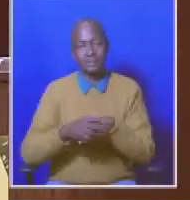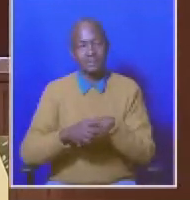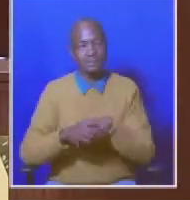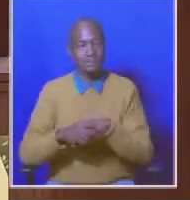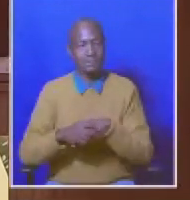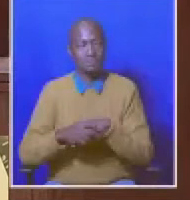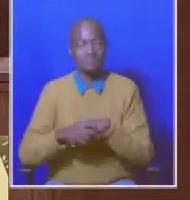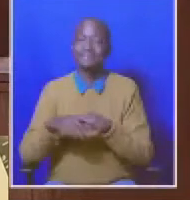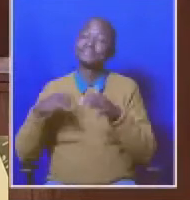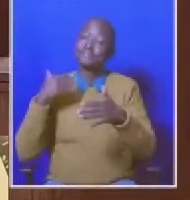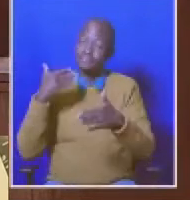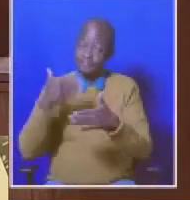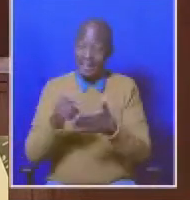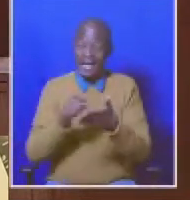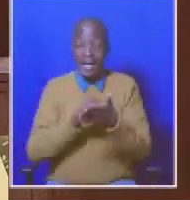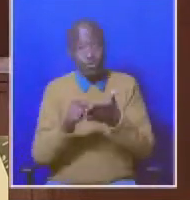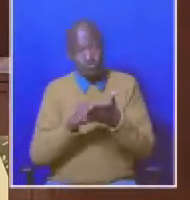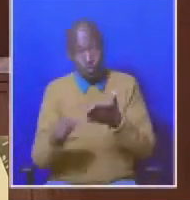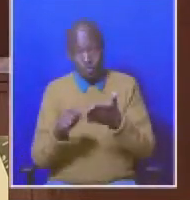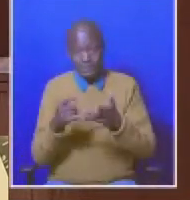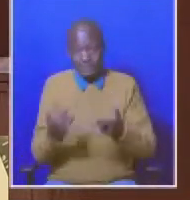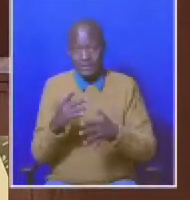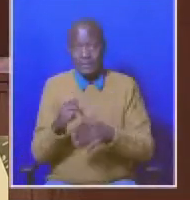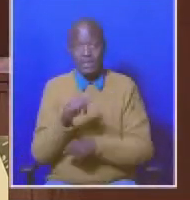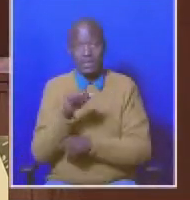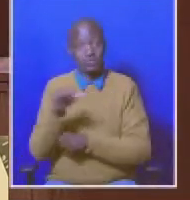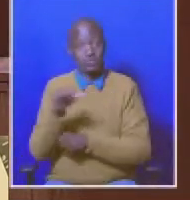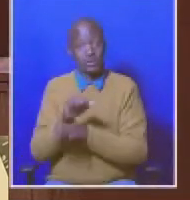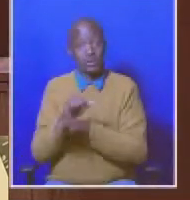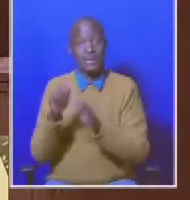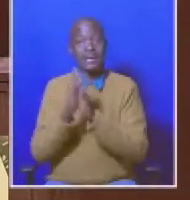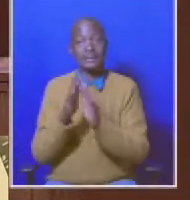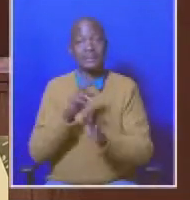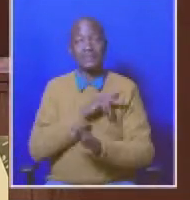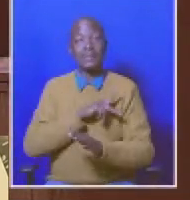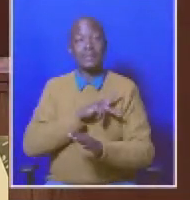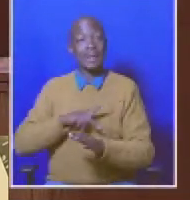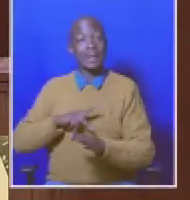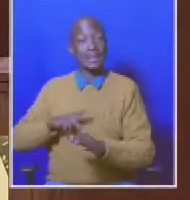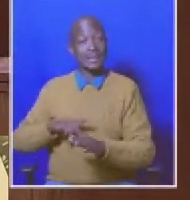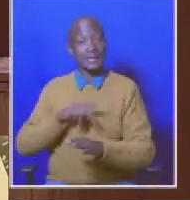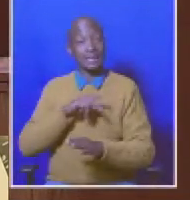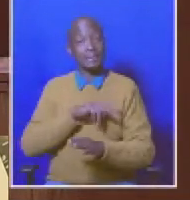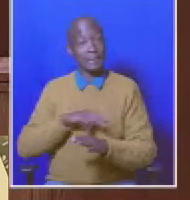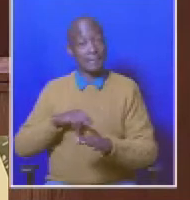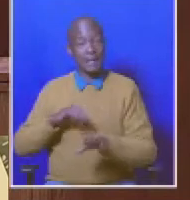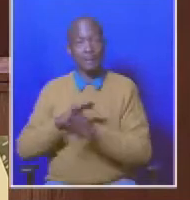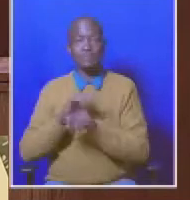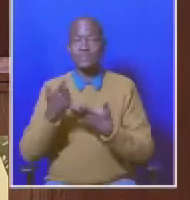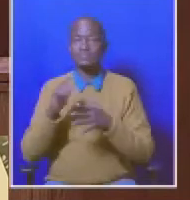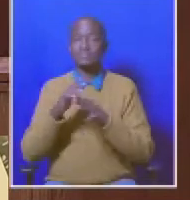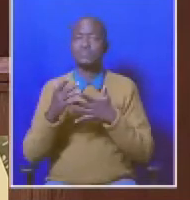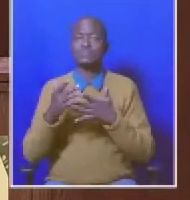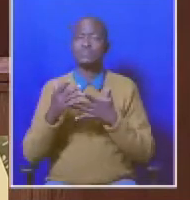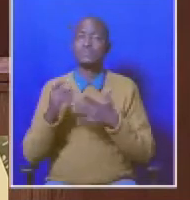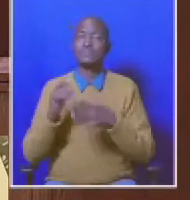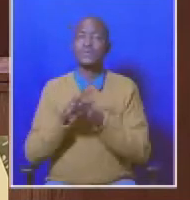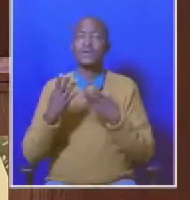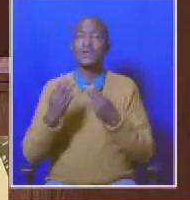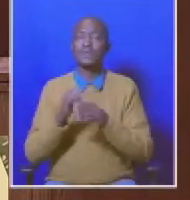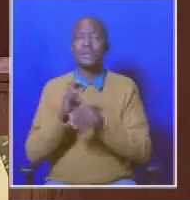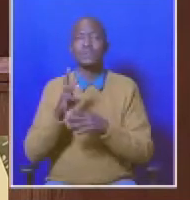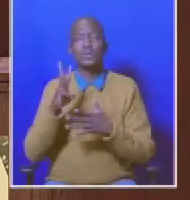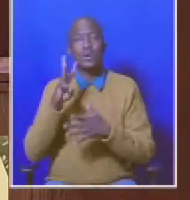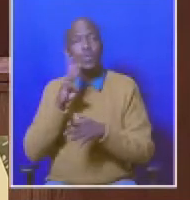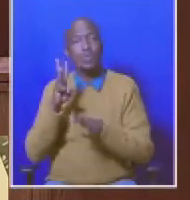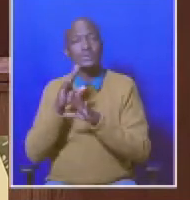also wrote this week to the Premier a request, because Belcom, as the second largest city in the Free State, has been without water in some